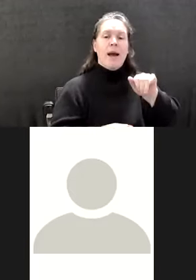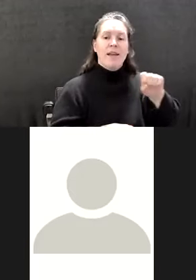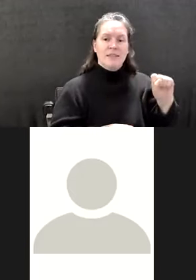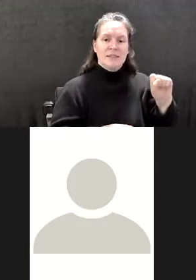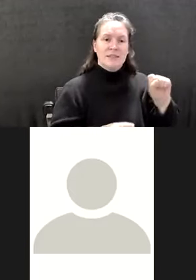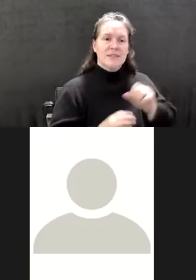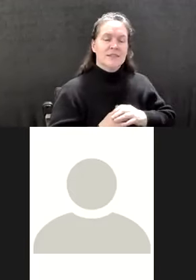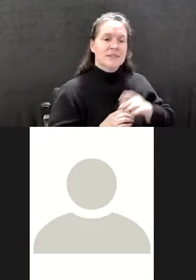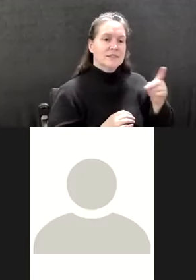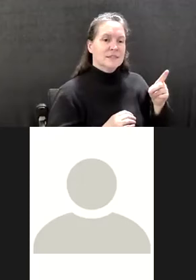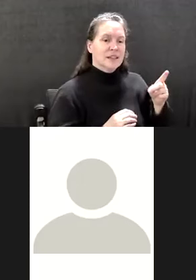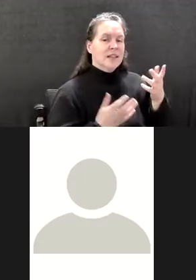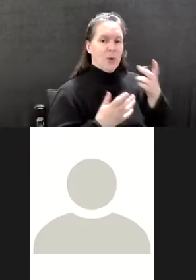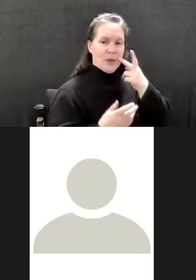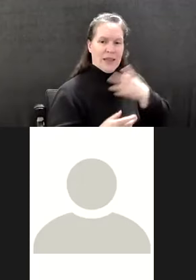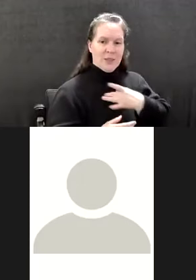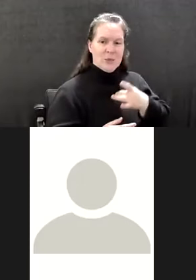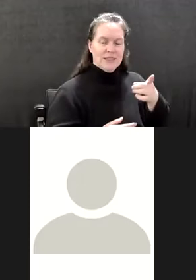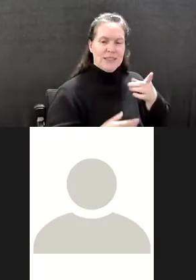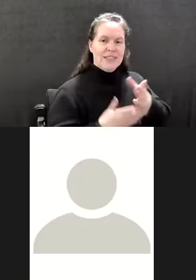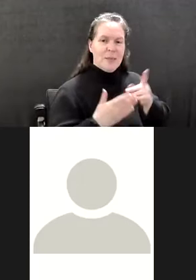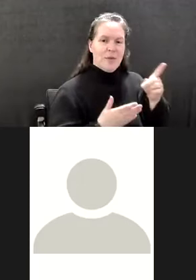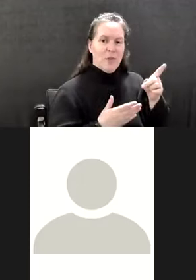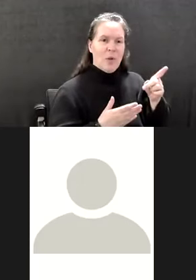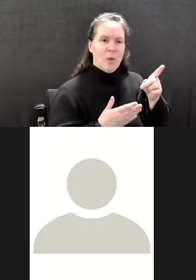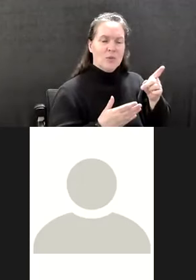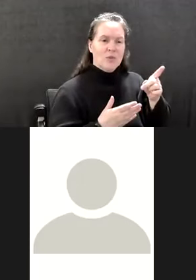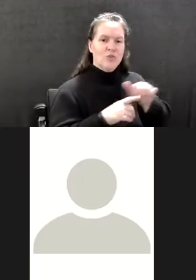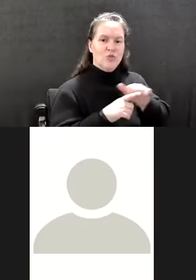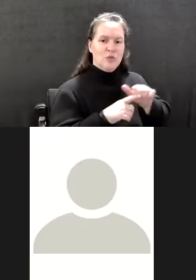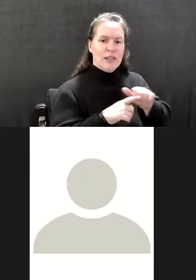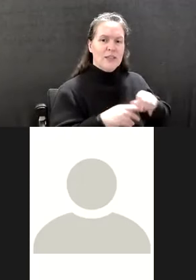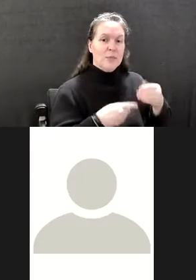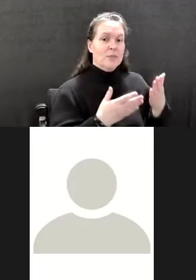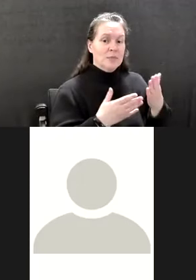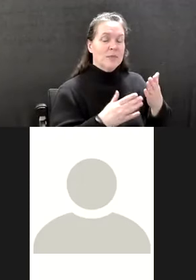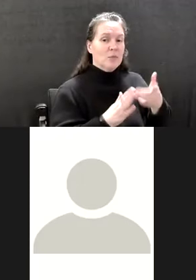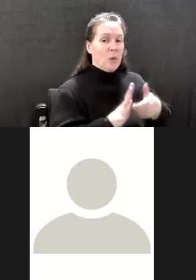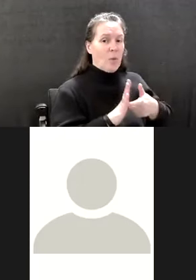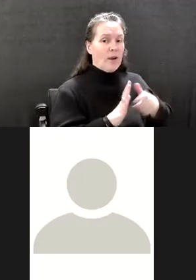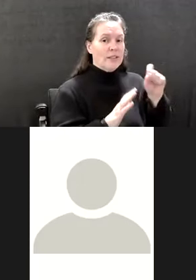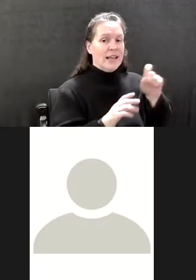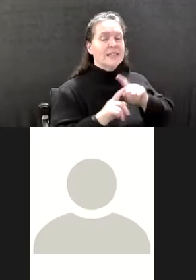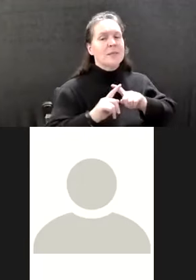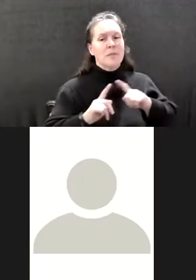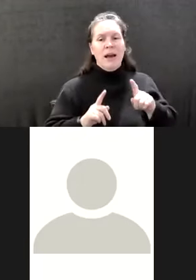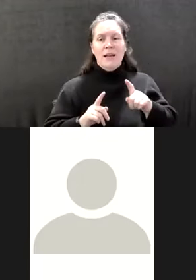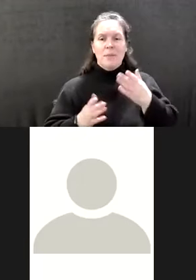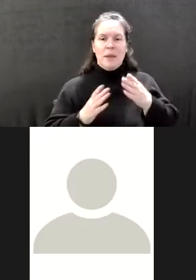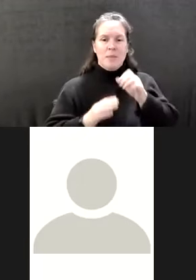required to start with, and then maybe provide some flexibility for going deeper. But I do think we need